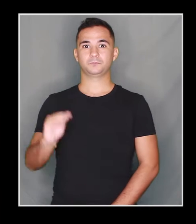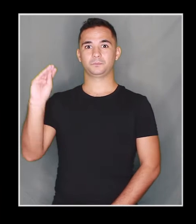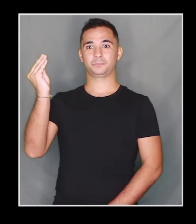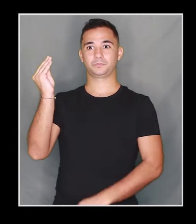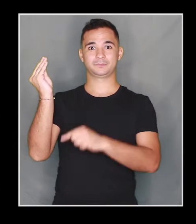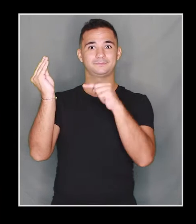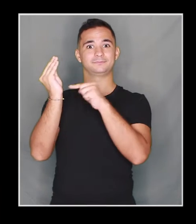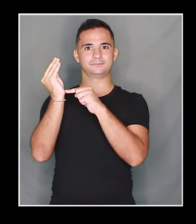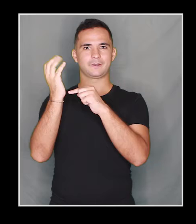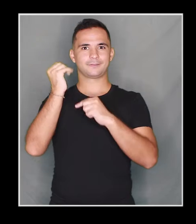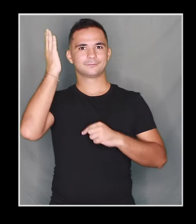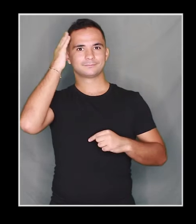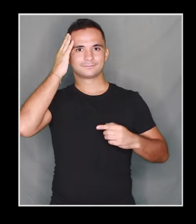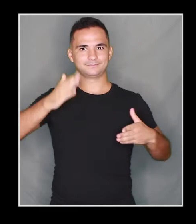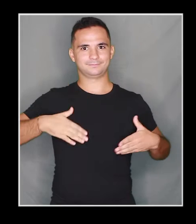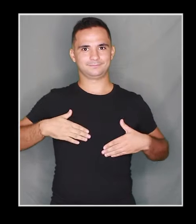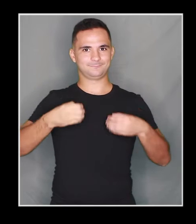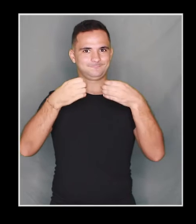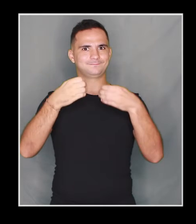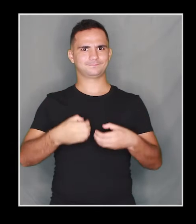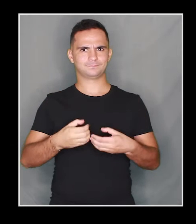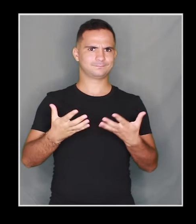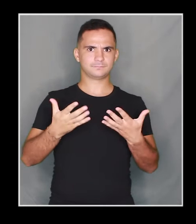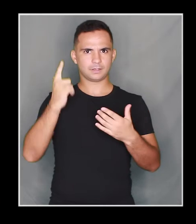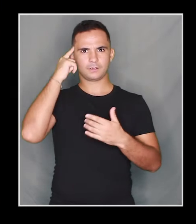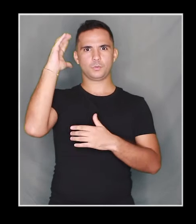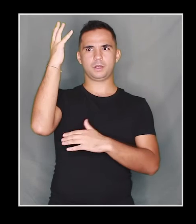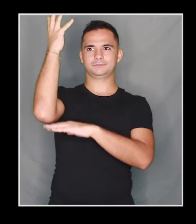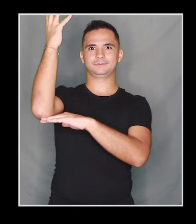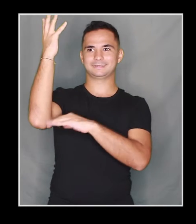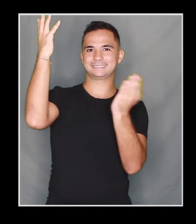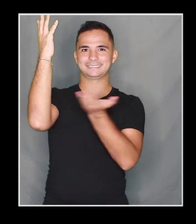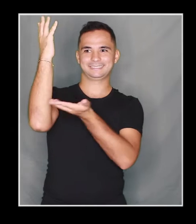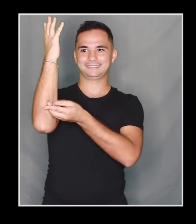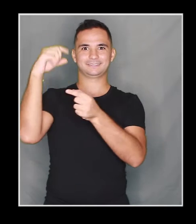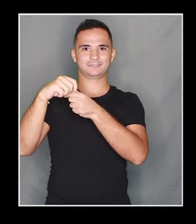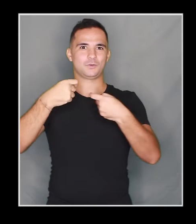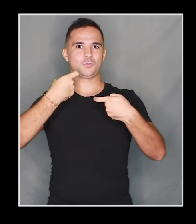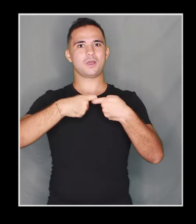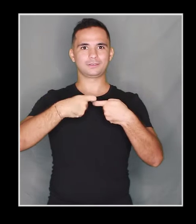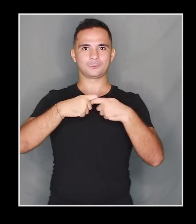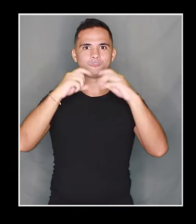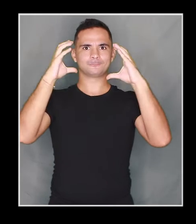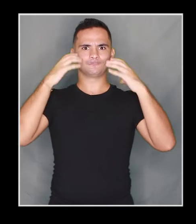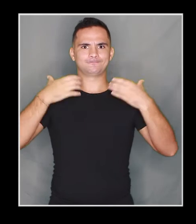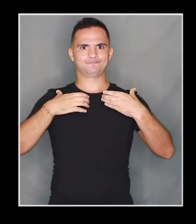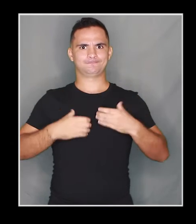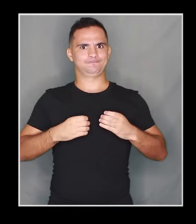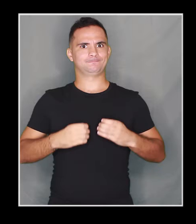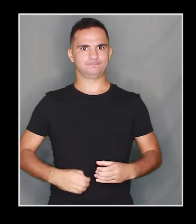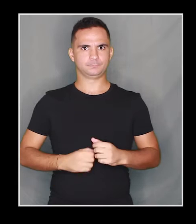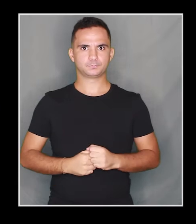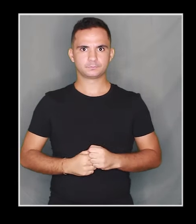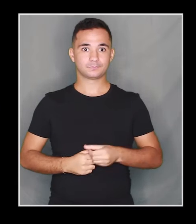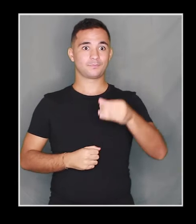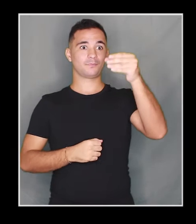The Pupo's head and body are wooden. The body consists of a torso from which the legs